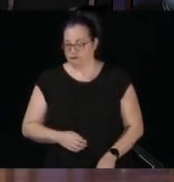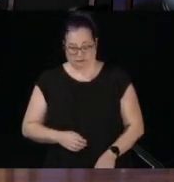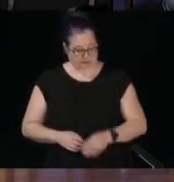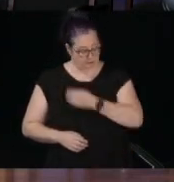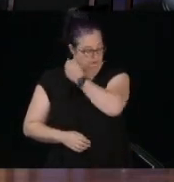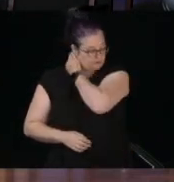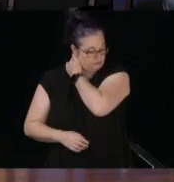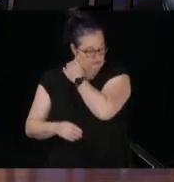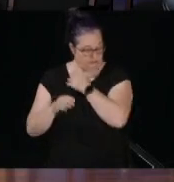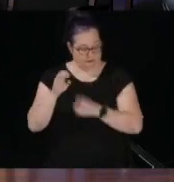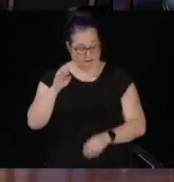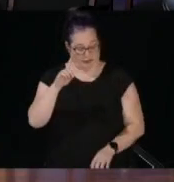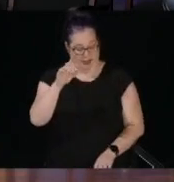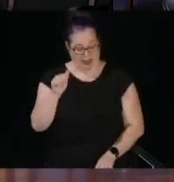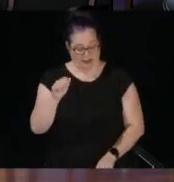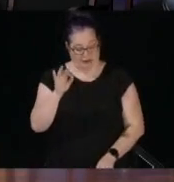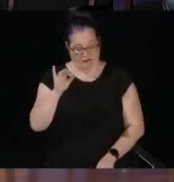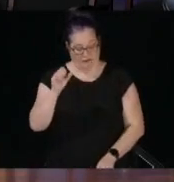Etta Fisgen.